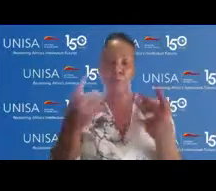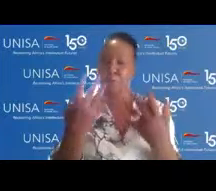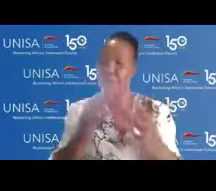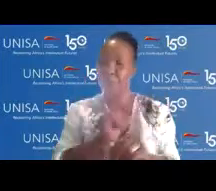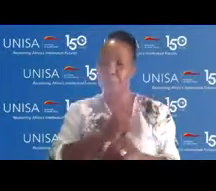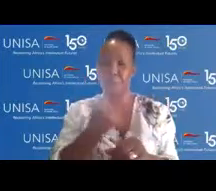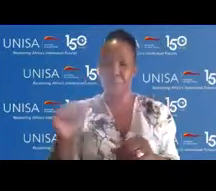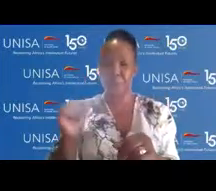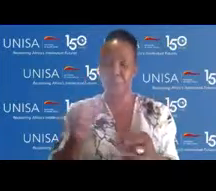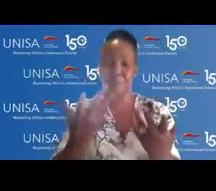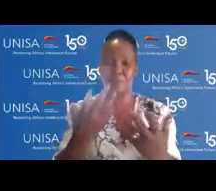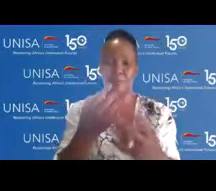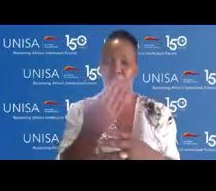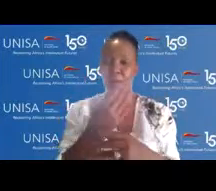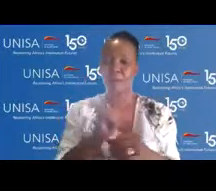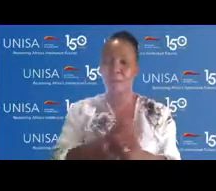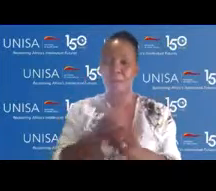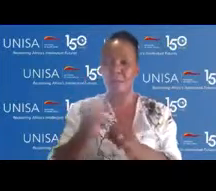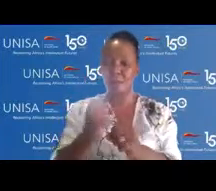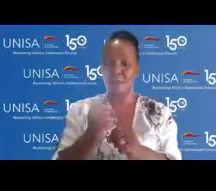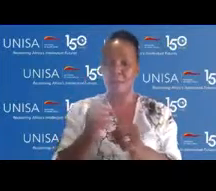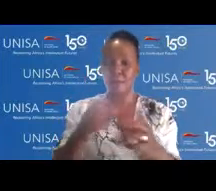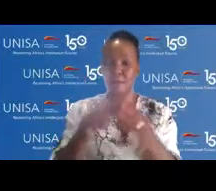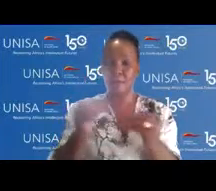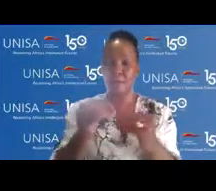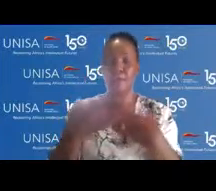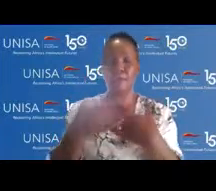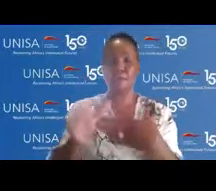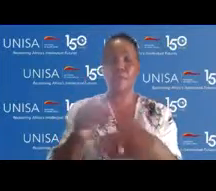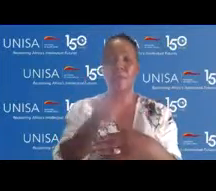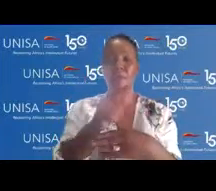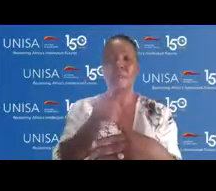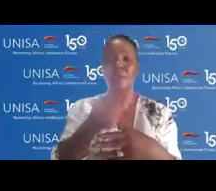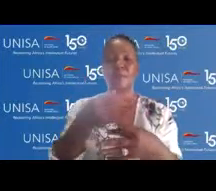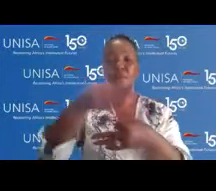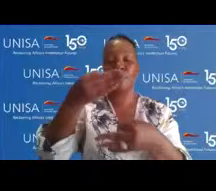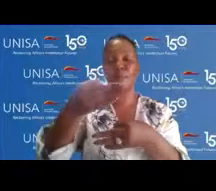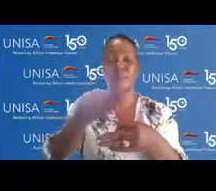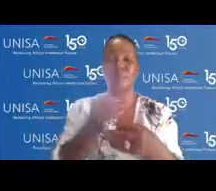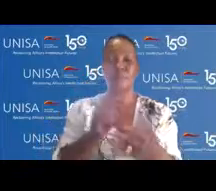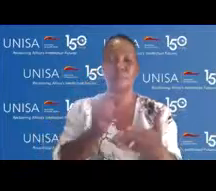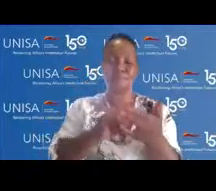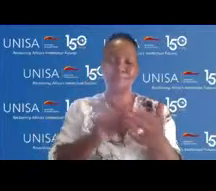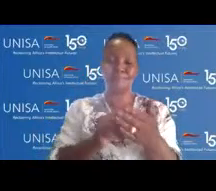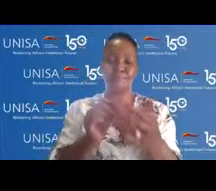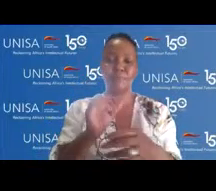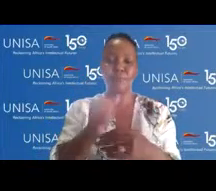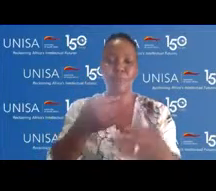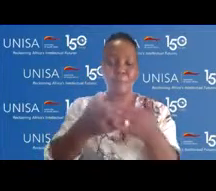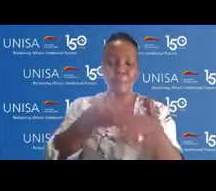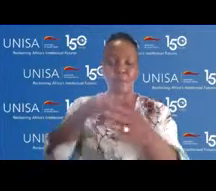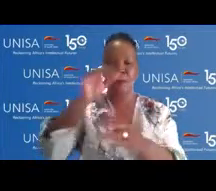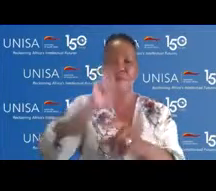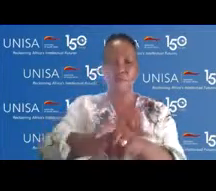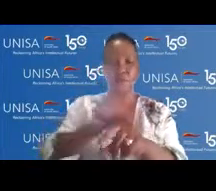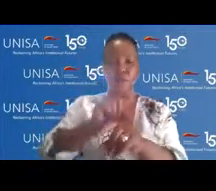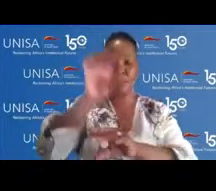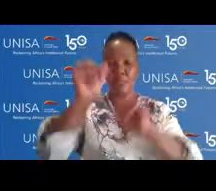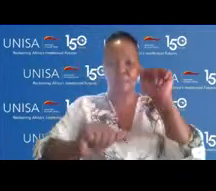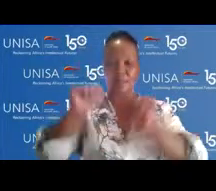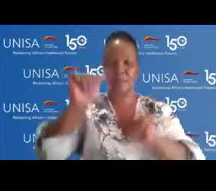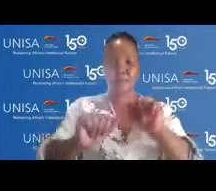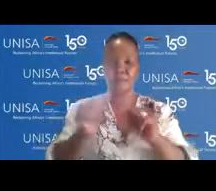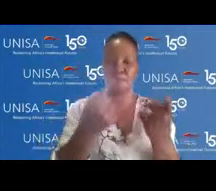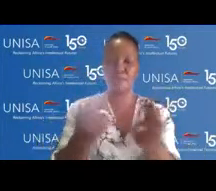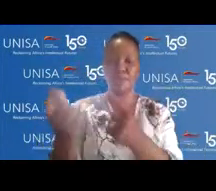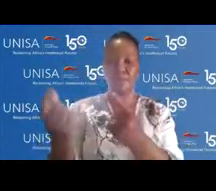here. It will open up the form for you, and then you can complete the pre-course assessment. So all you need to do is just fill in